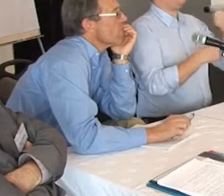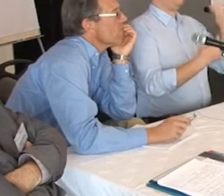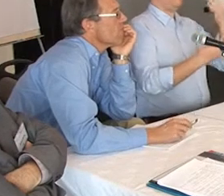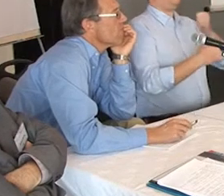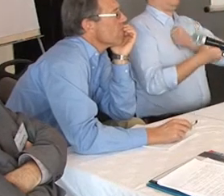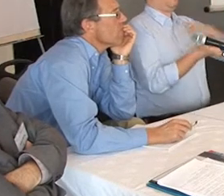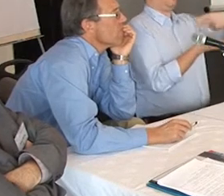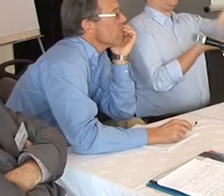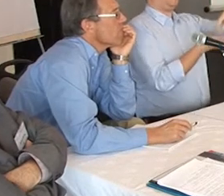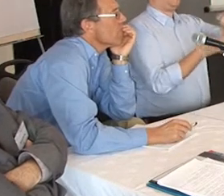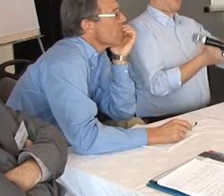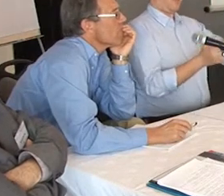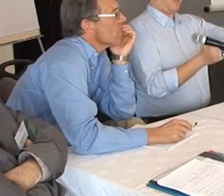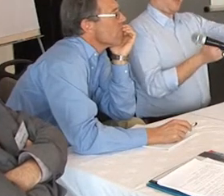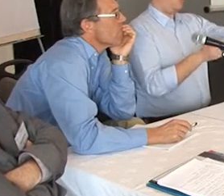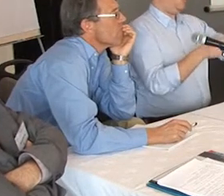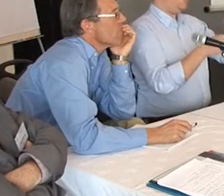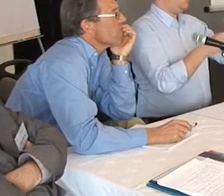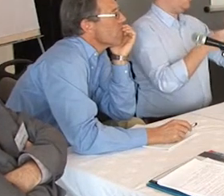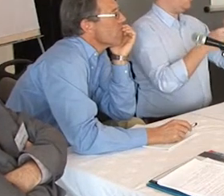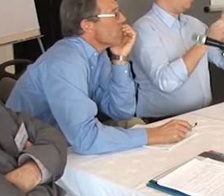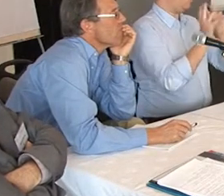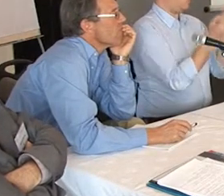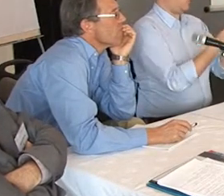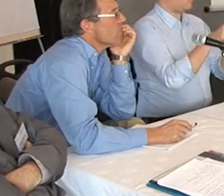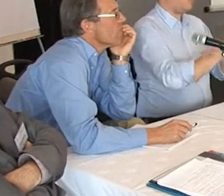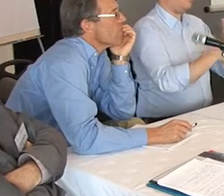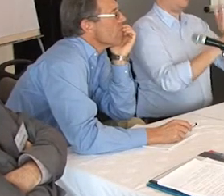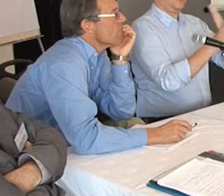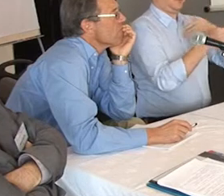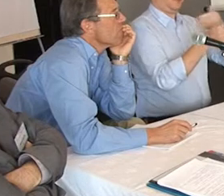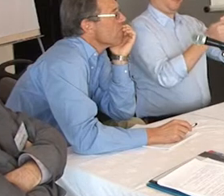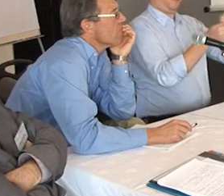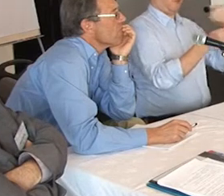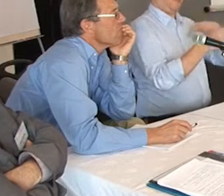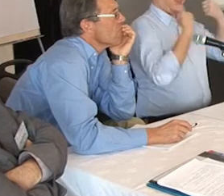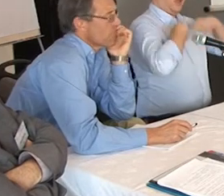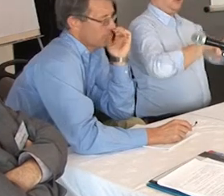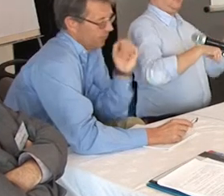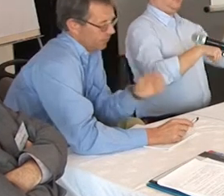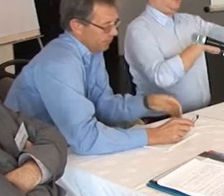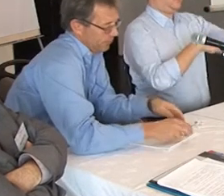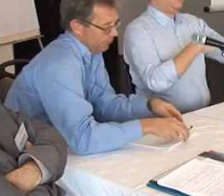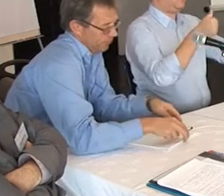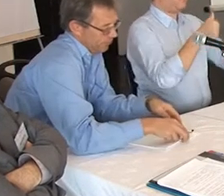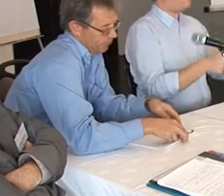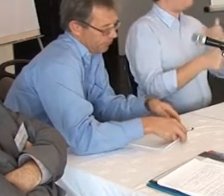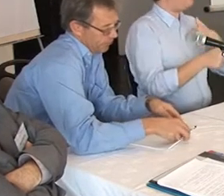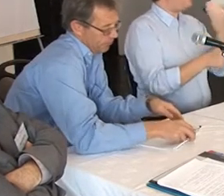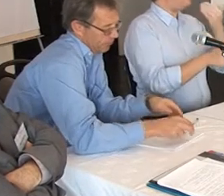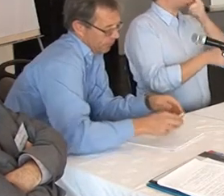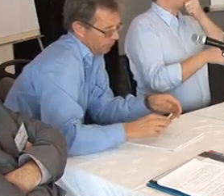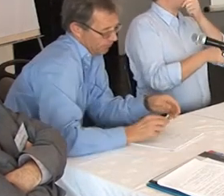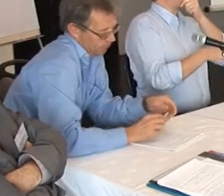First, I would like to tell you about my personal experience throughout this workshop. Actually, before